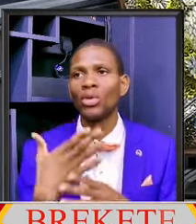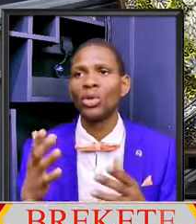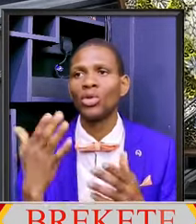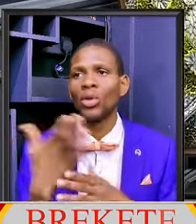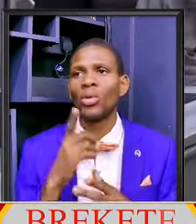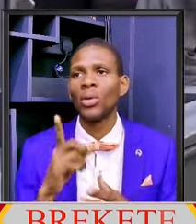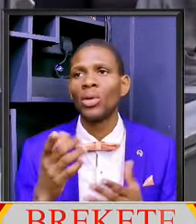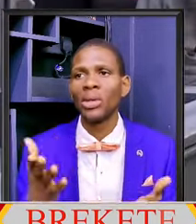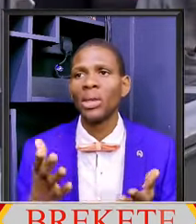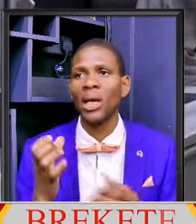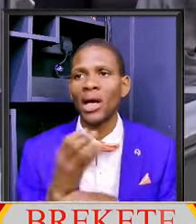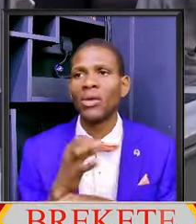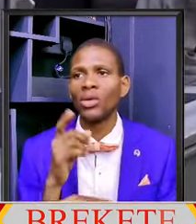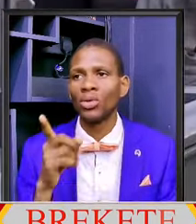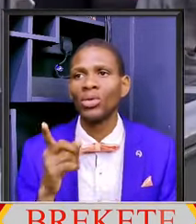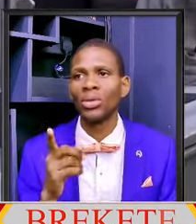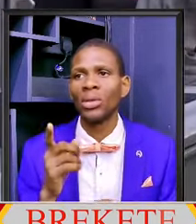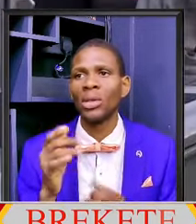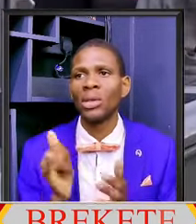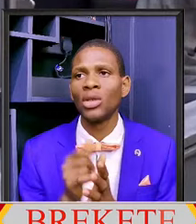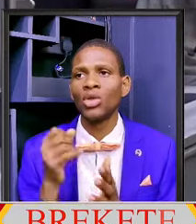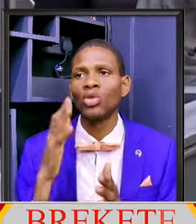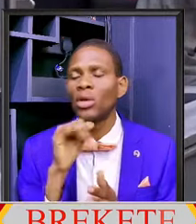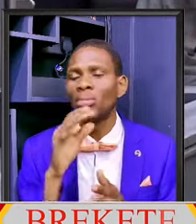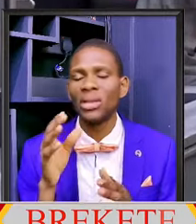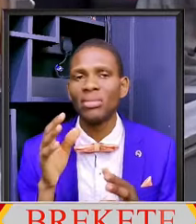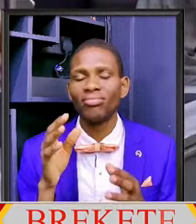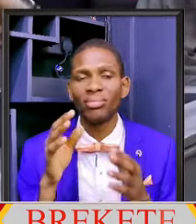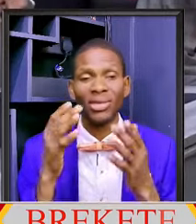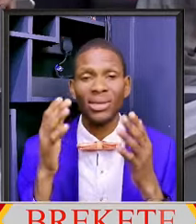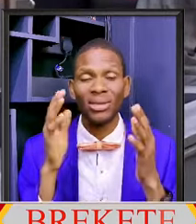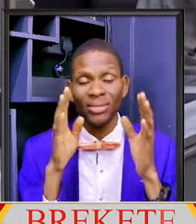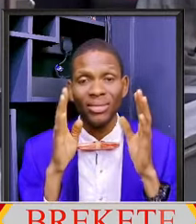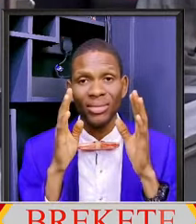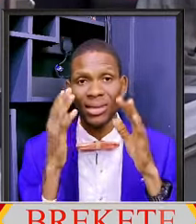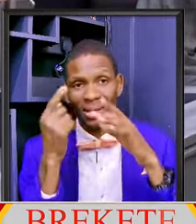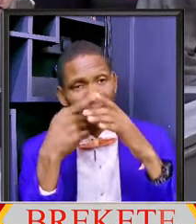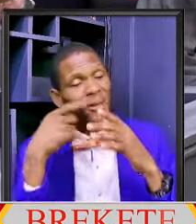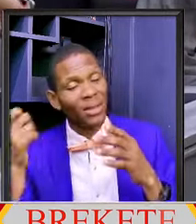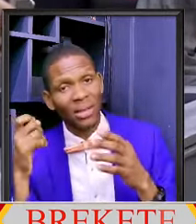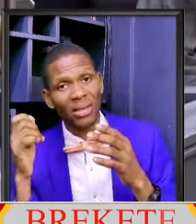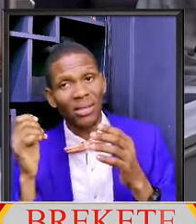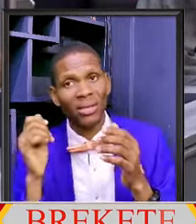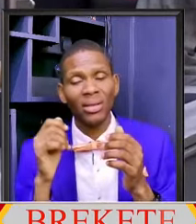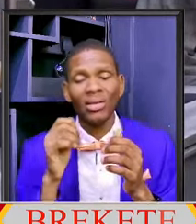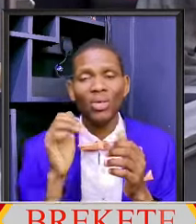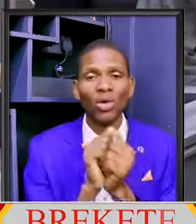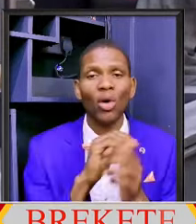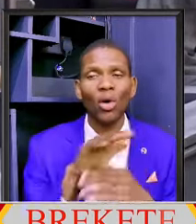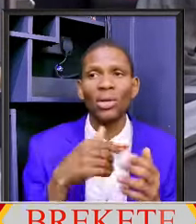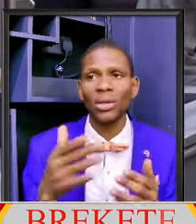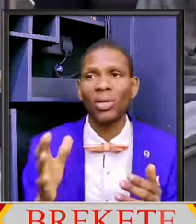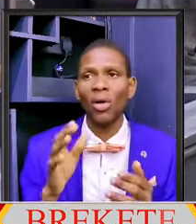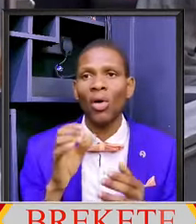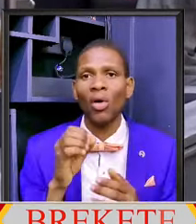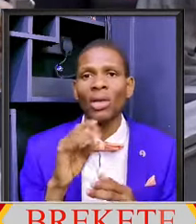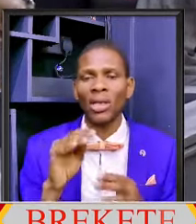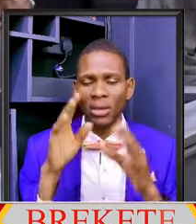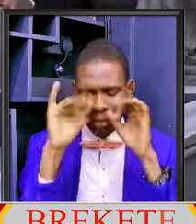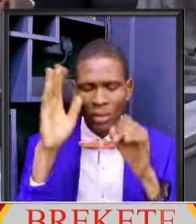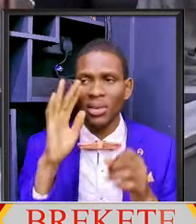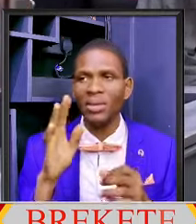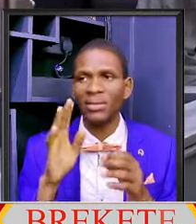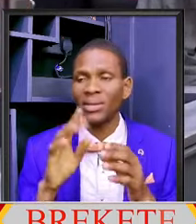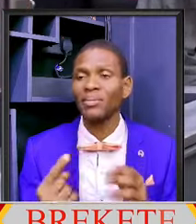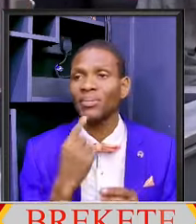Somebody here advise you that you should not be carried away with all these things that have been given to you. Ordinary president will be